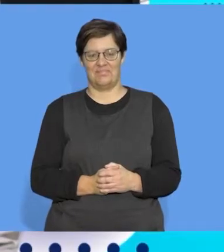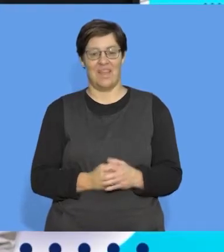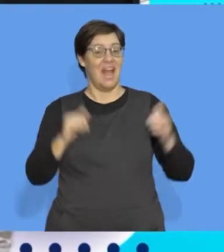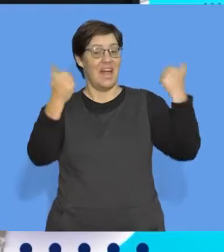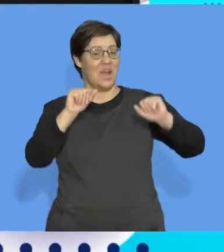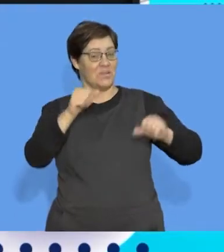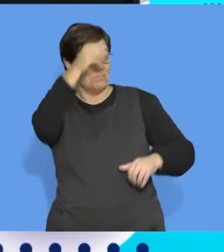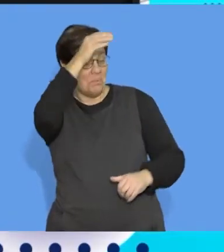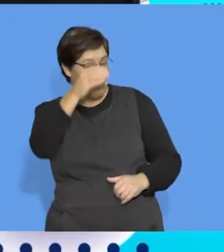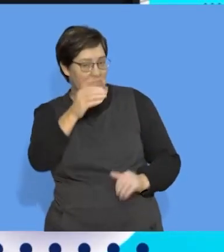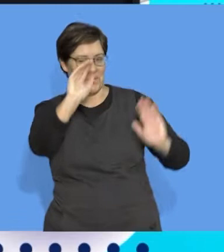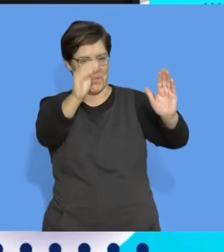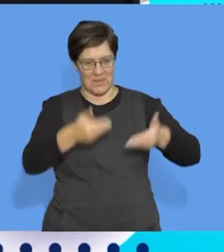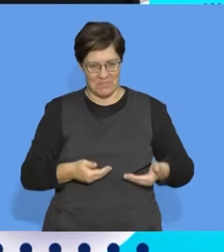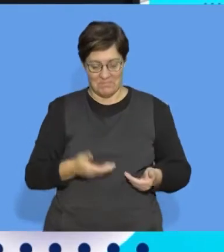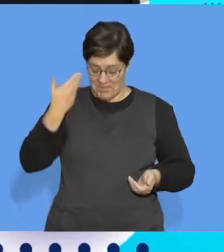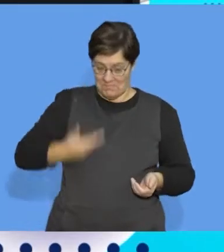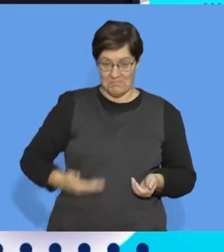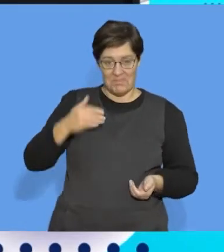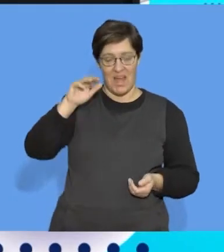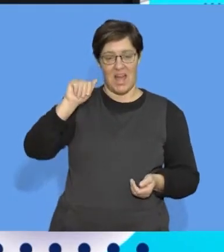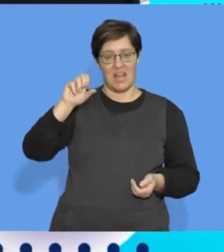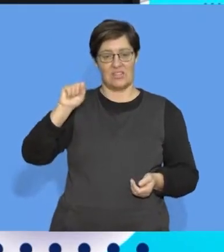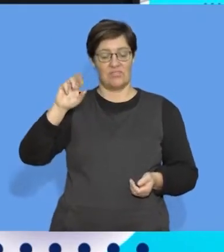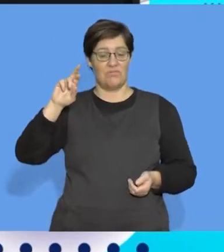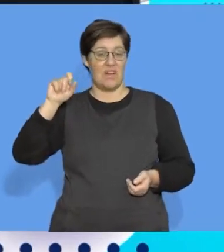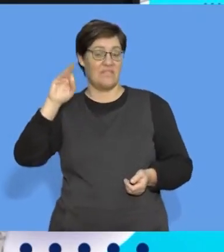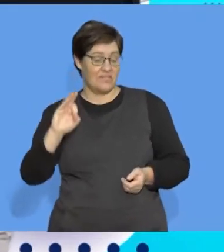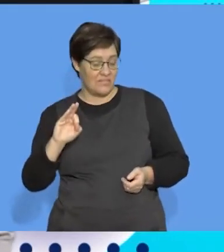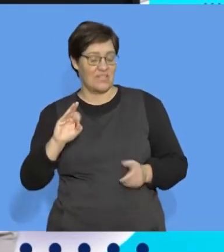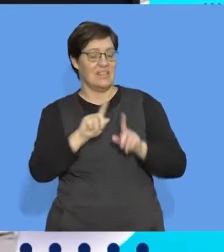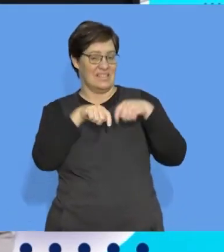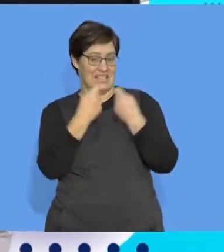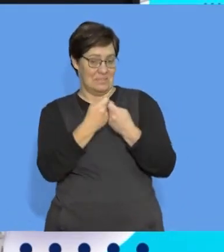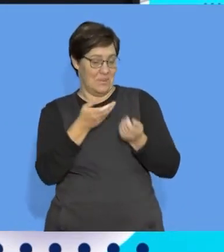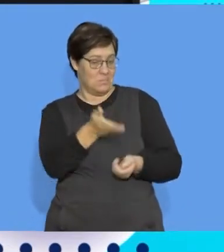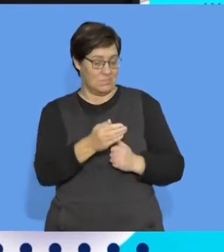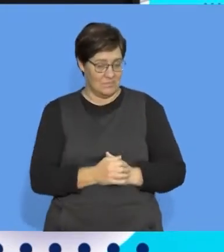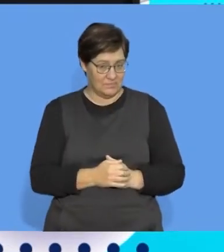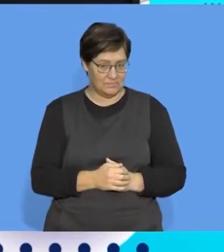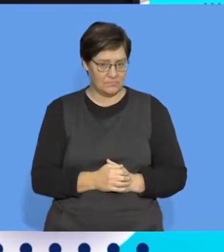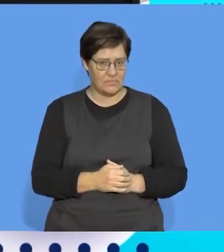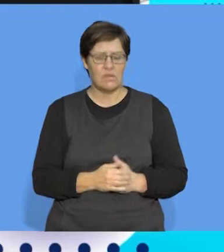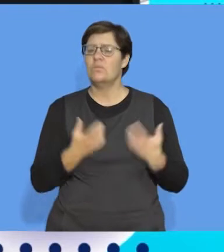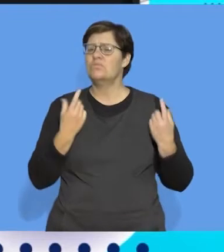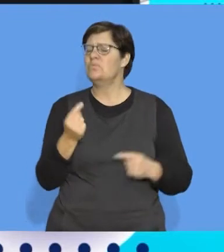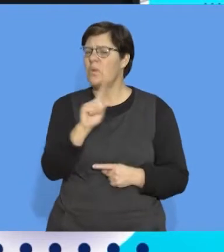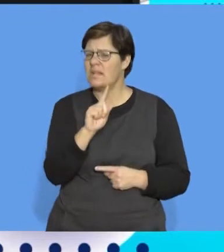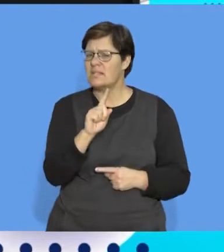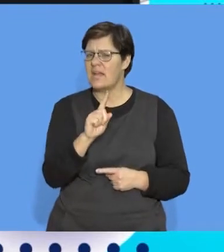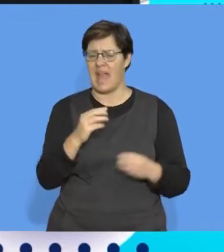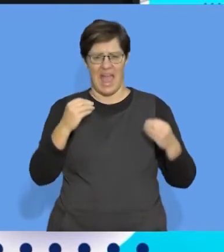welcome accounting boffins, you with Ashraf Patel and the crew. And guys, we're busy with fixed